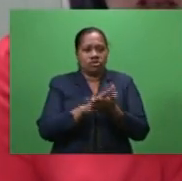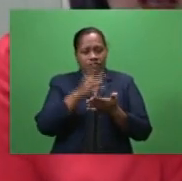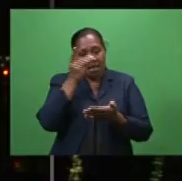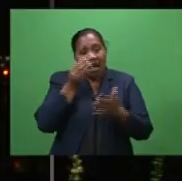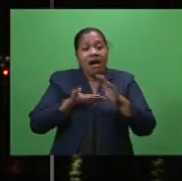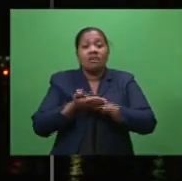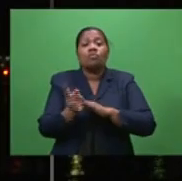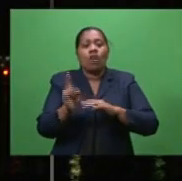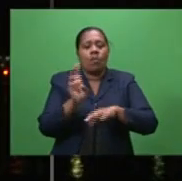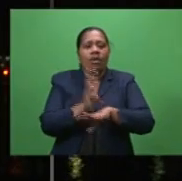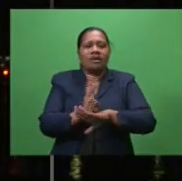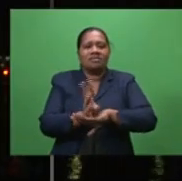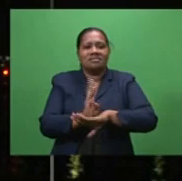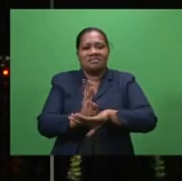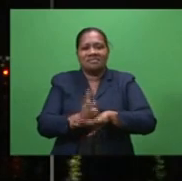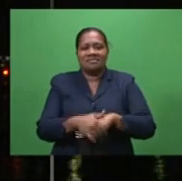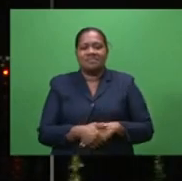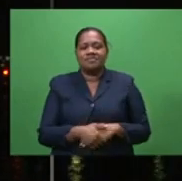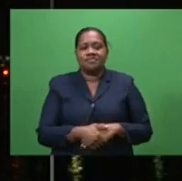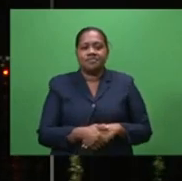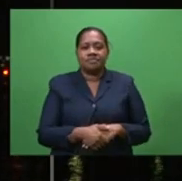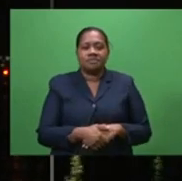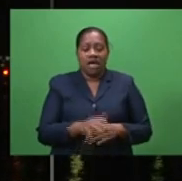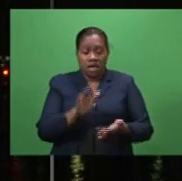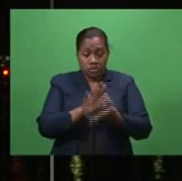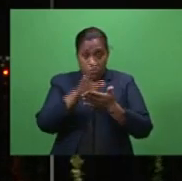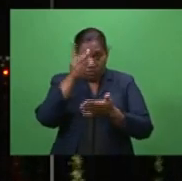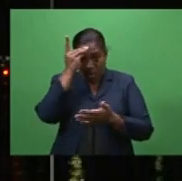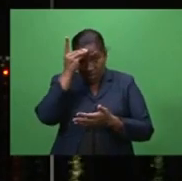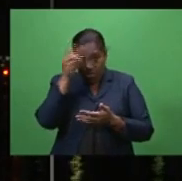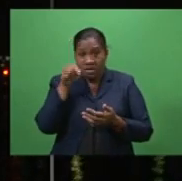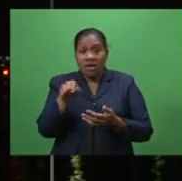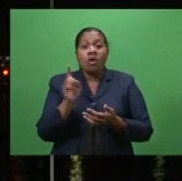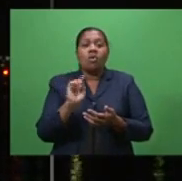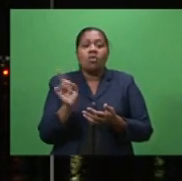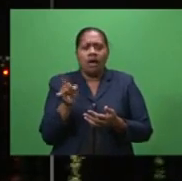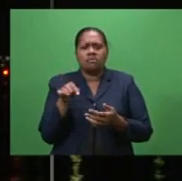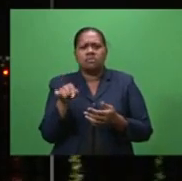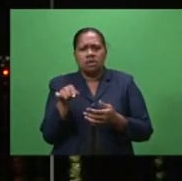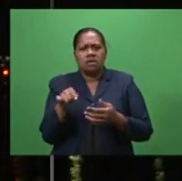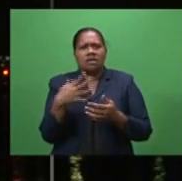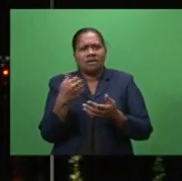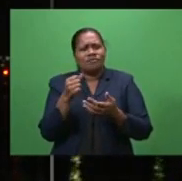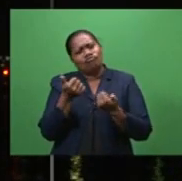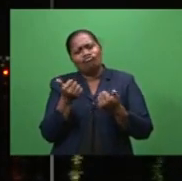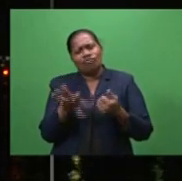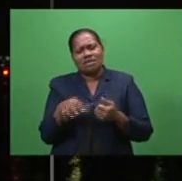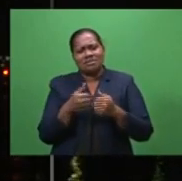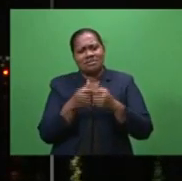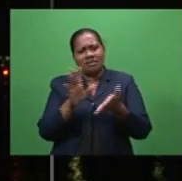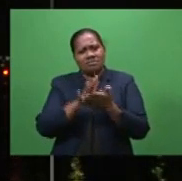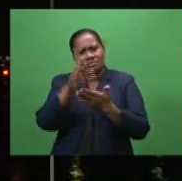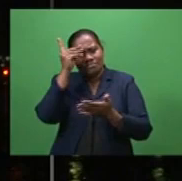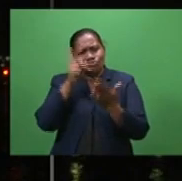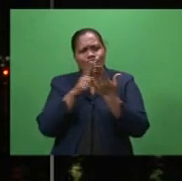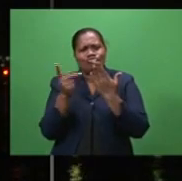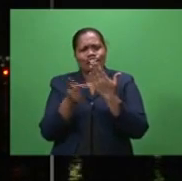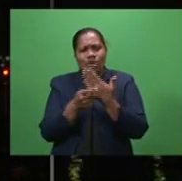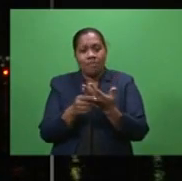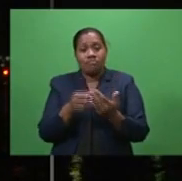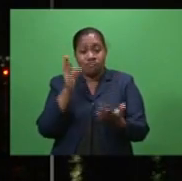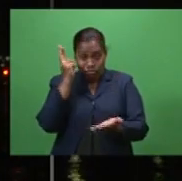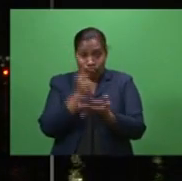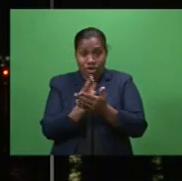platform. The educational channel has already begun airing educational programs and an official launch of the channel